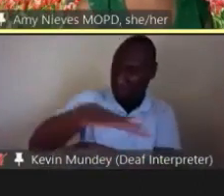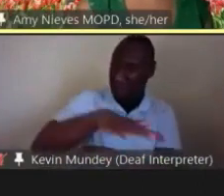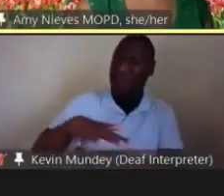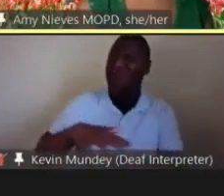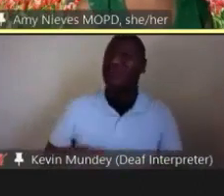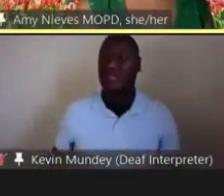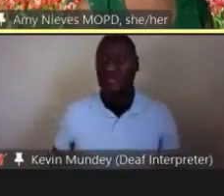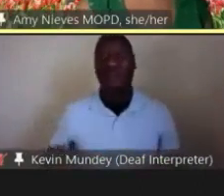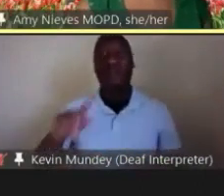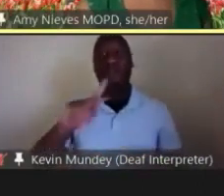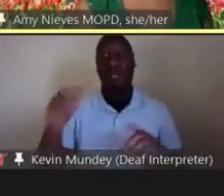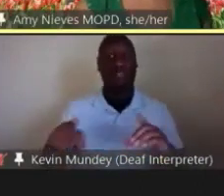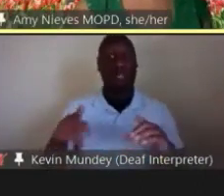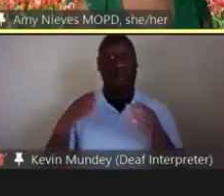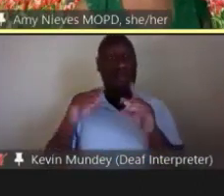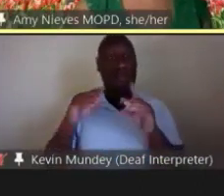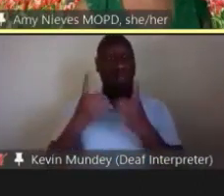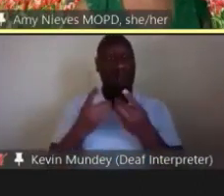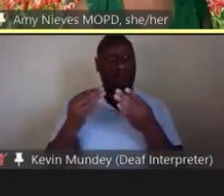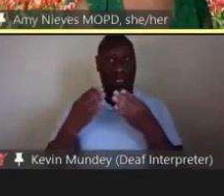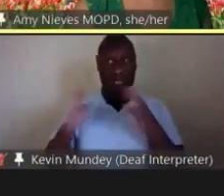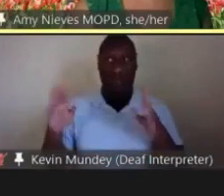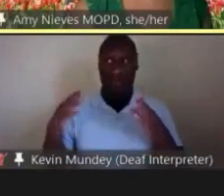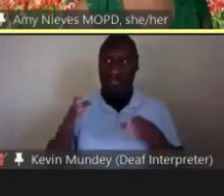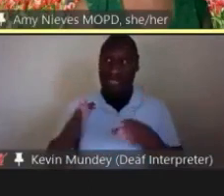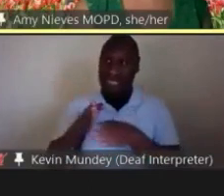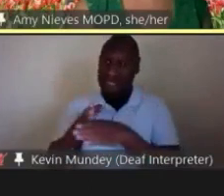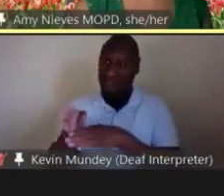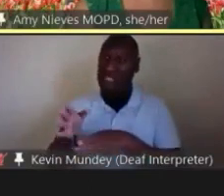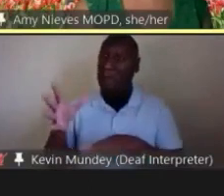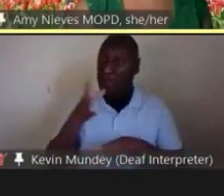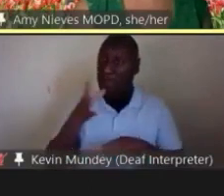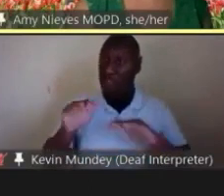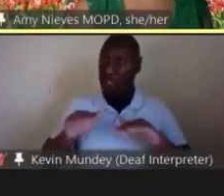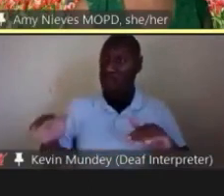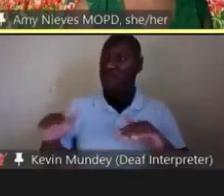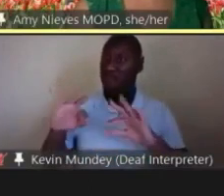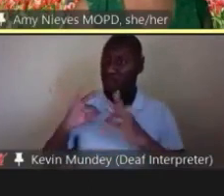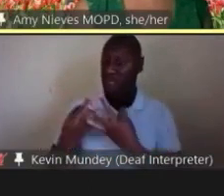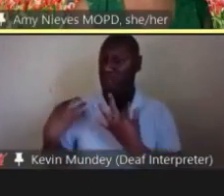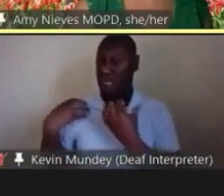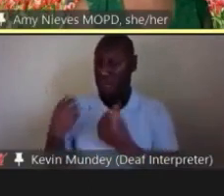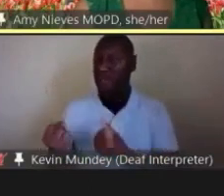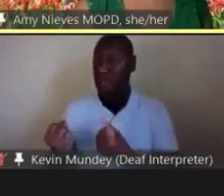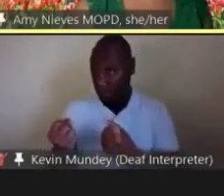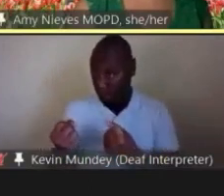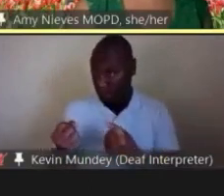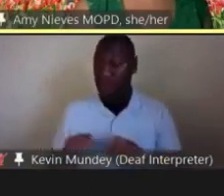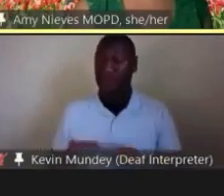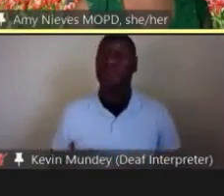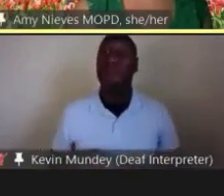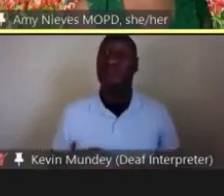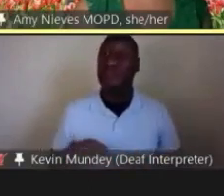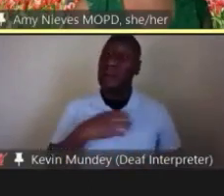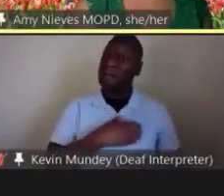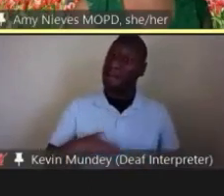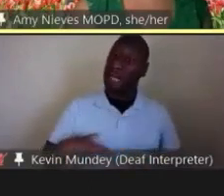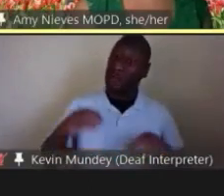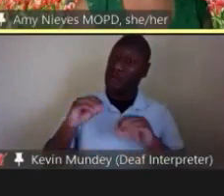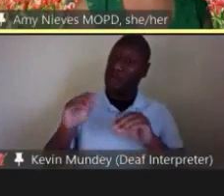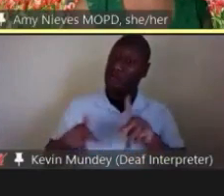Public Health, Division of Maternal, Child, and Family Health, the Mayor's Office for People with